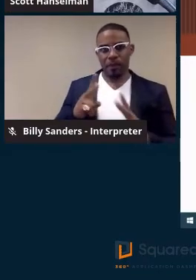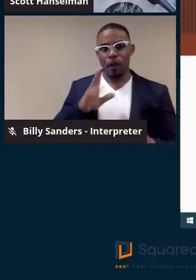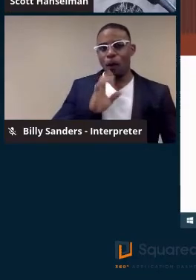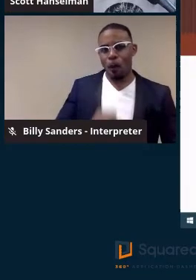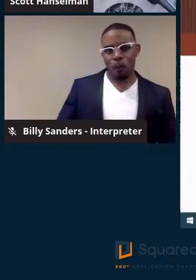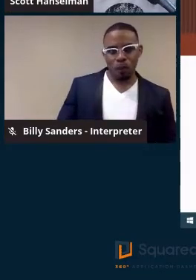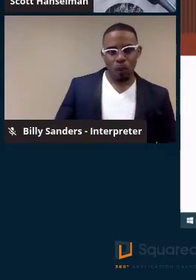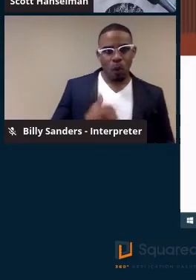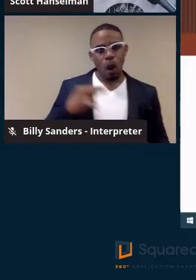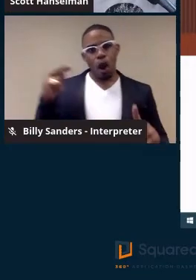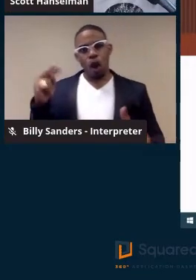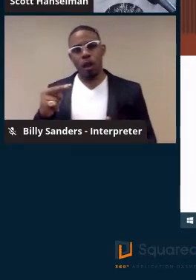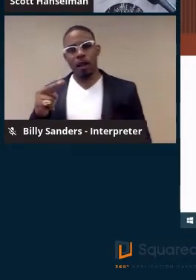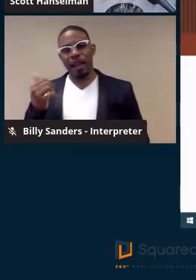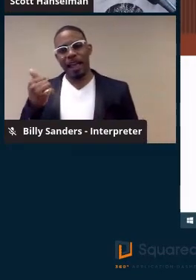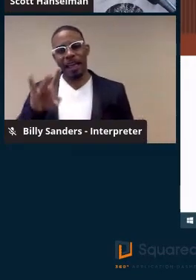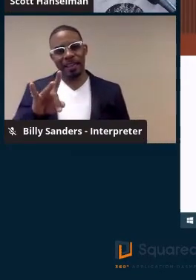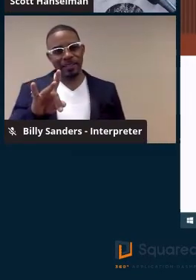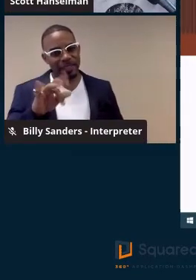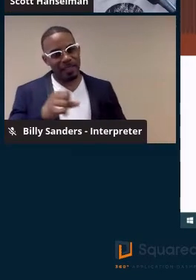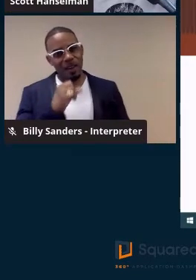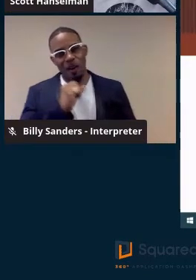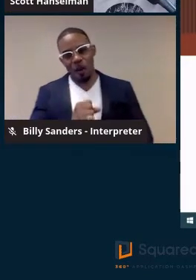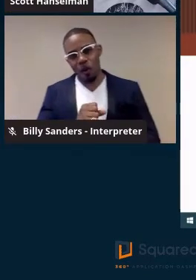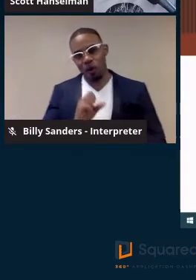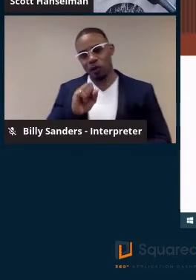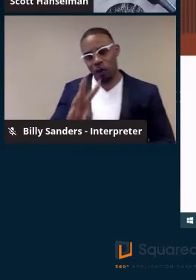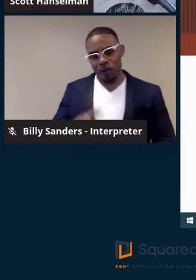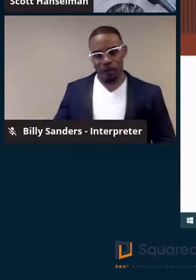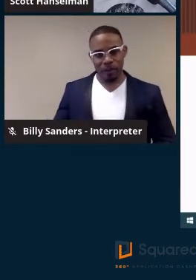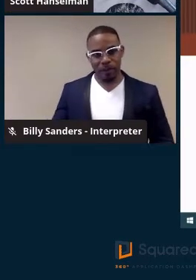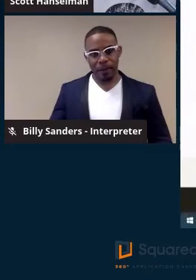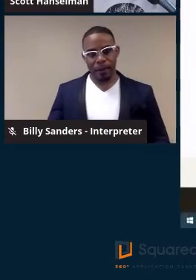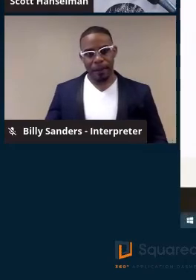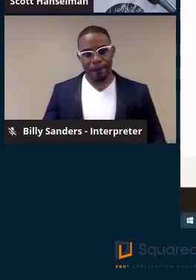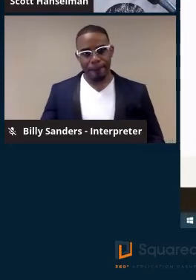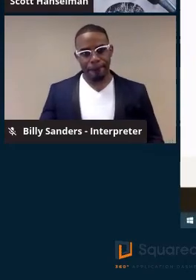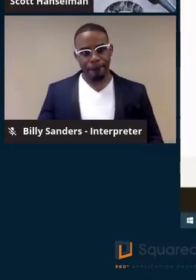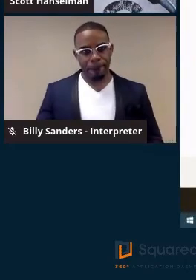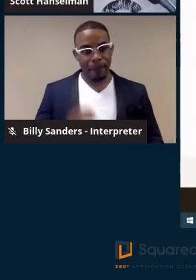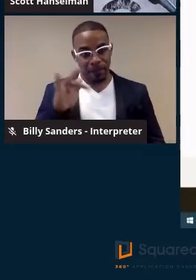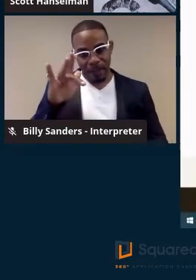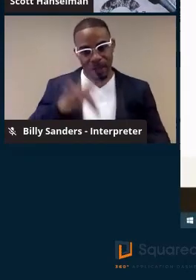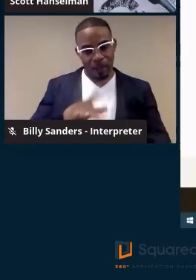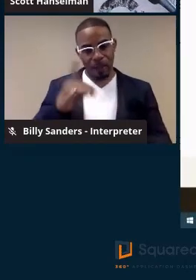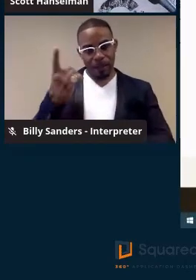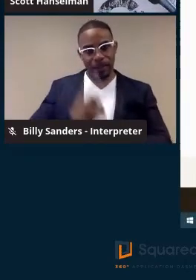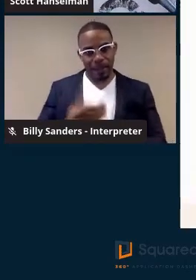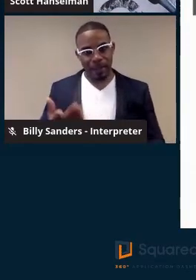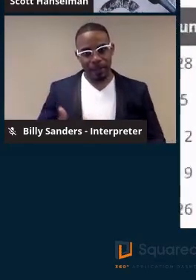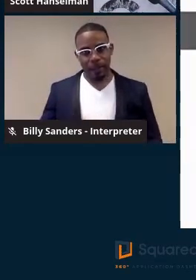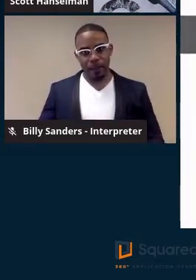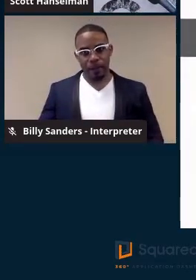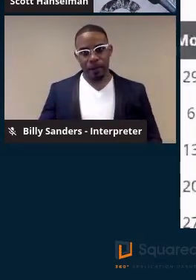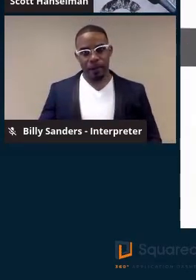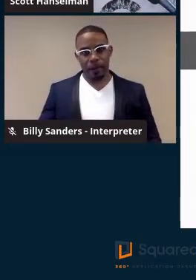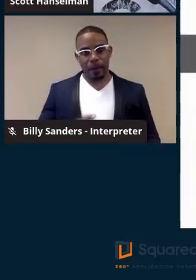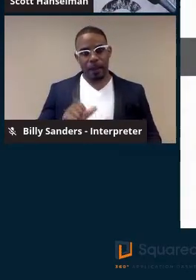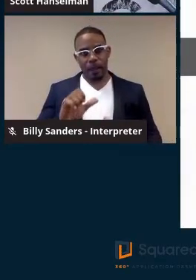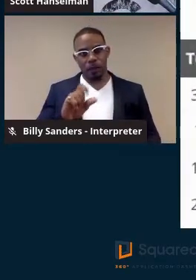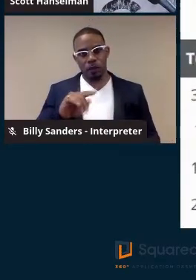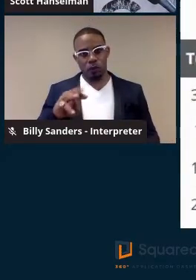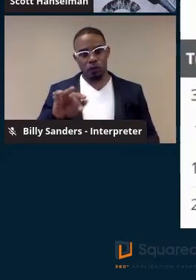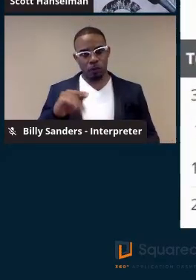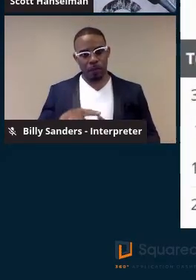old. We're looking at 18-year-old software. If I click on the date here and I can zoom in,